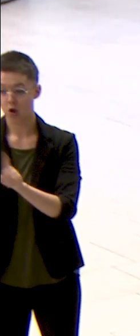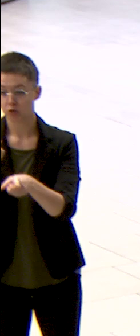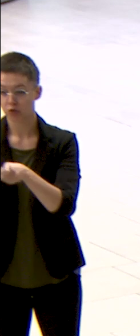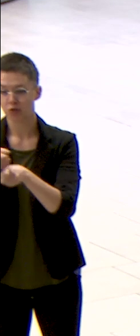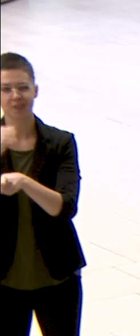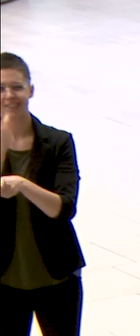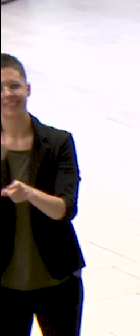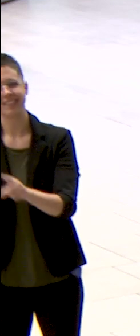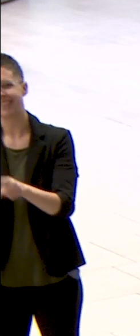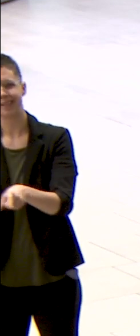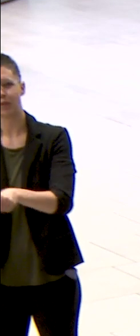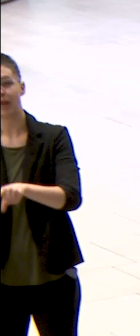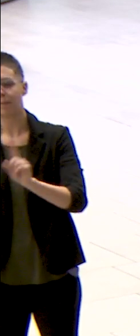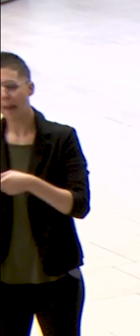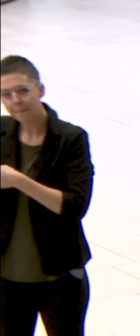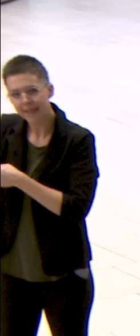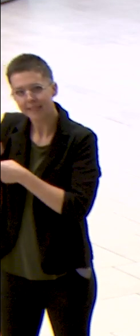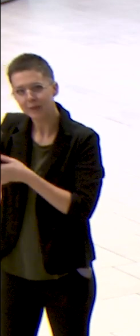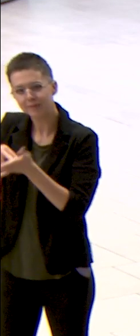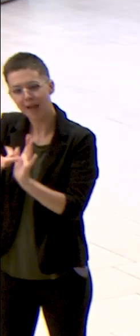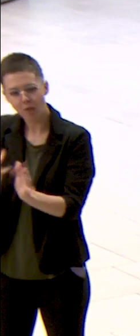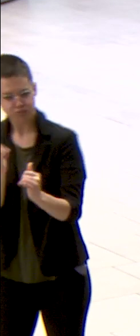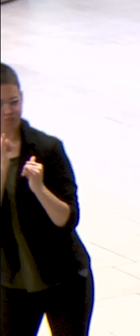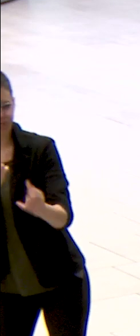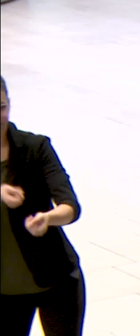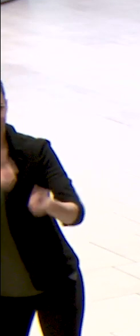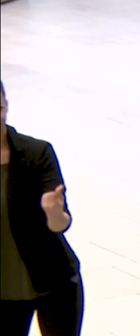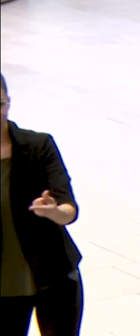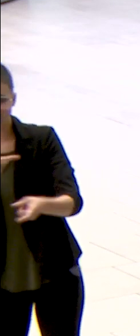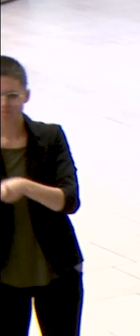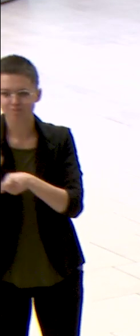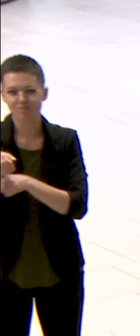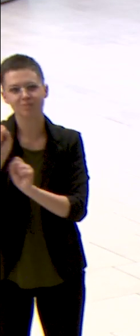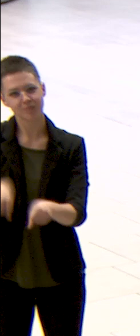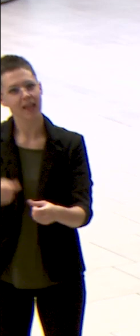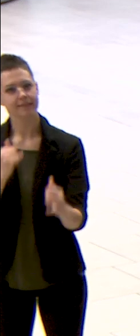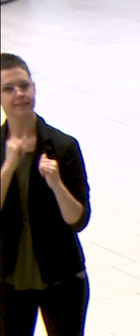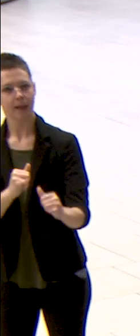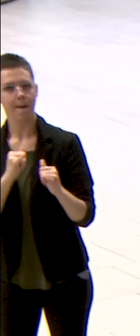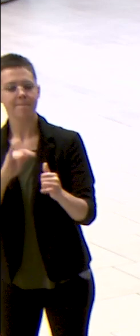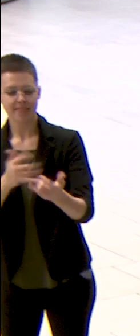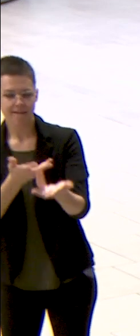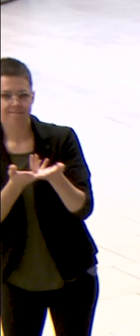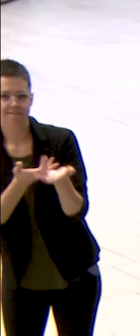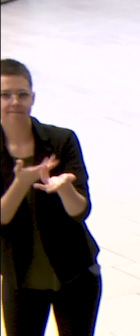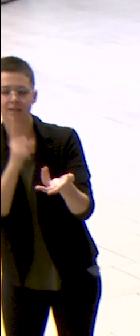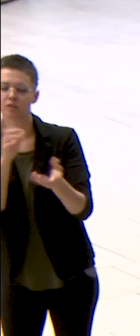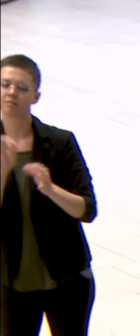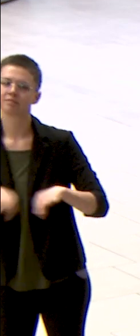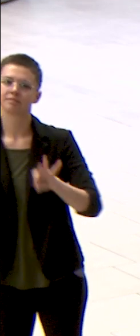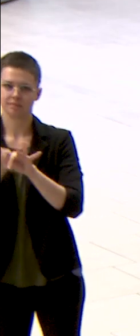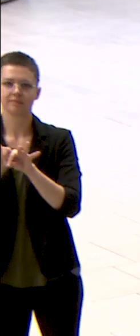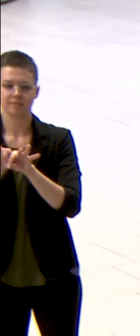from Mithu, because it's coming from an insider perspective, the engagement is just incredible, and like we can just, you know, again, it's also